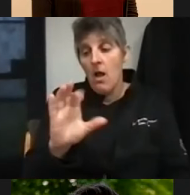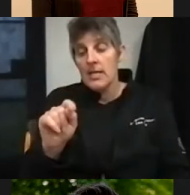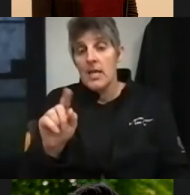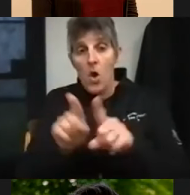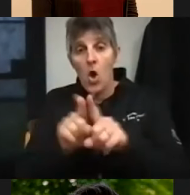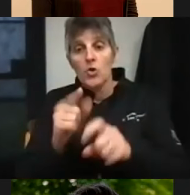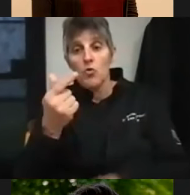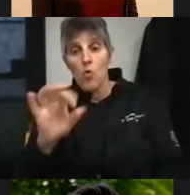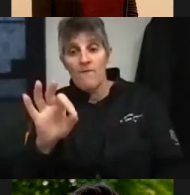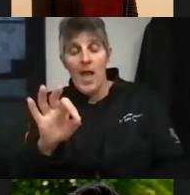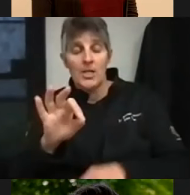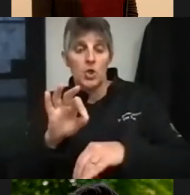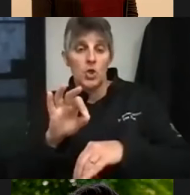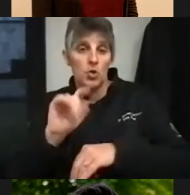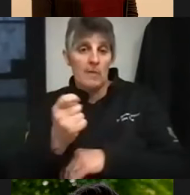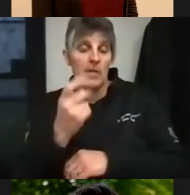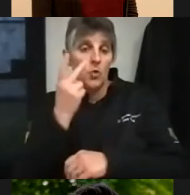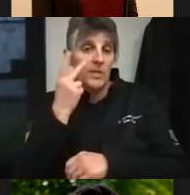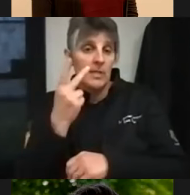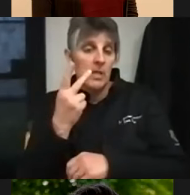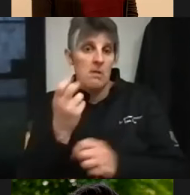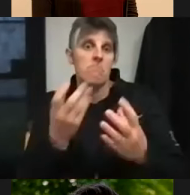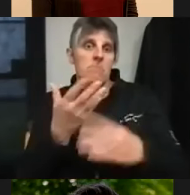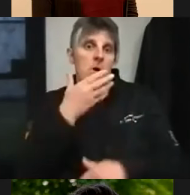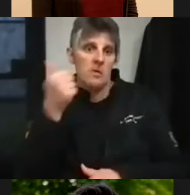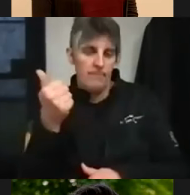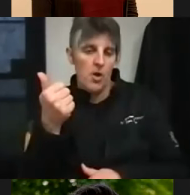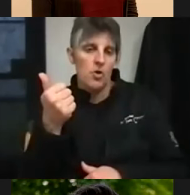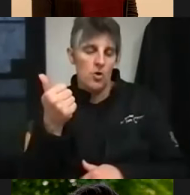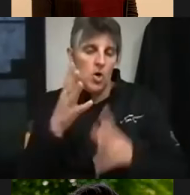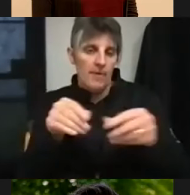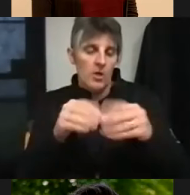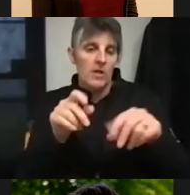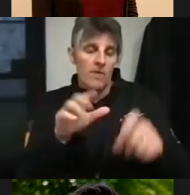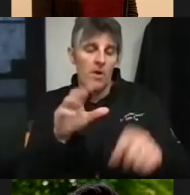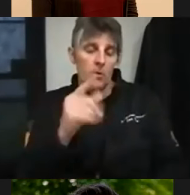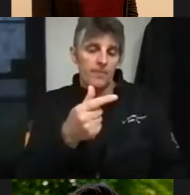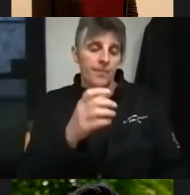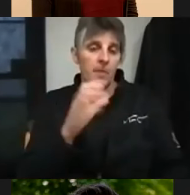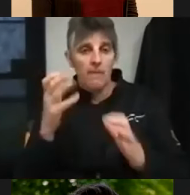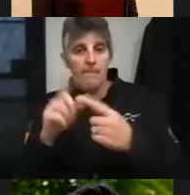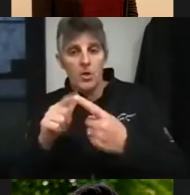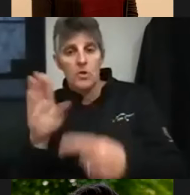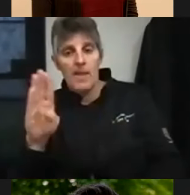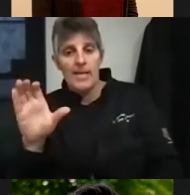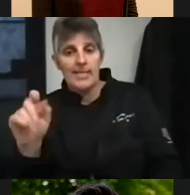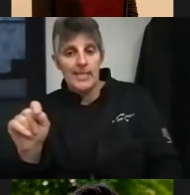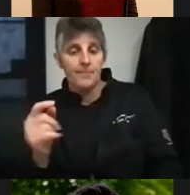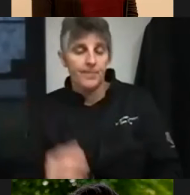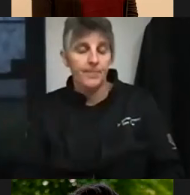factor treatment, we see a much better proliferation from mirror glial cell compared to the beta catenin gene